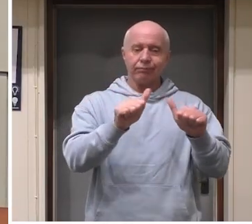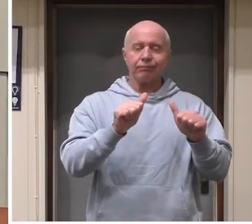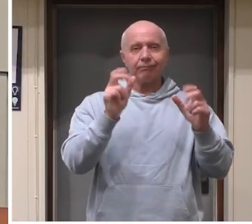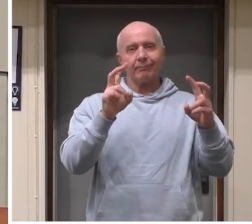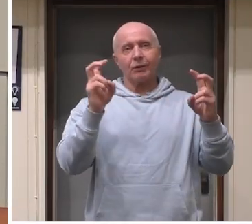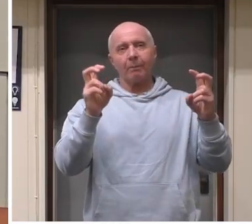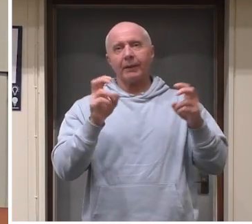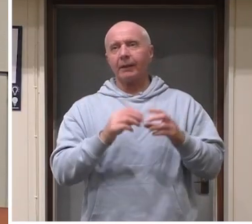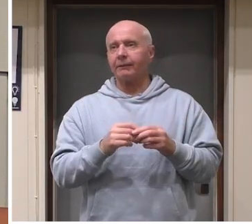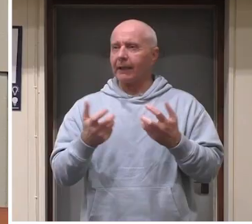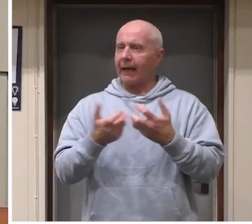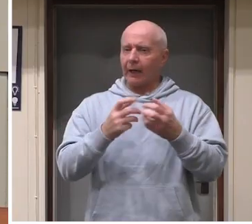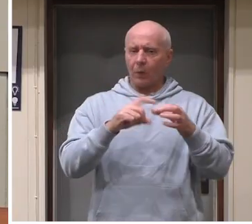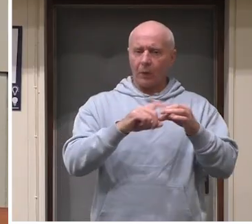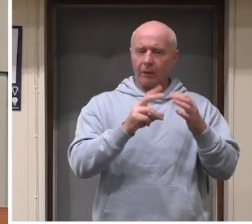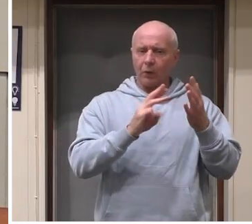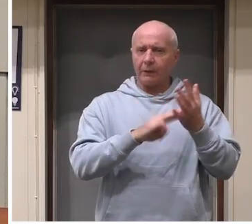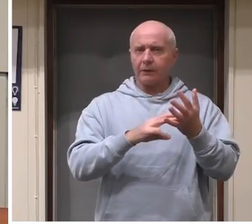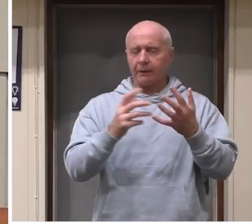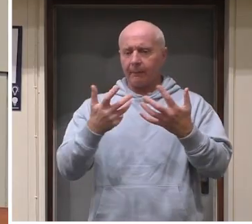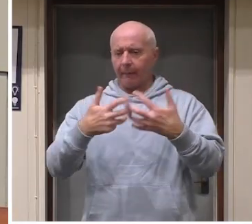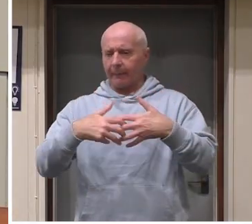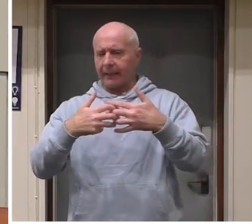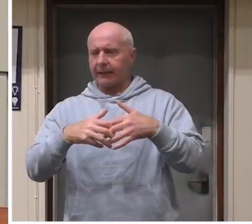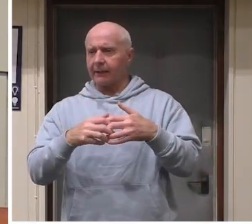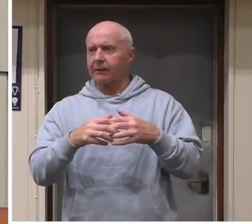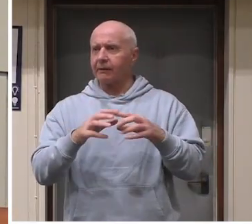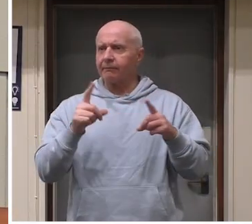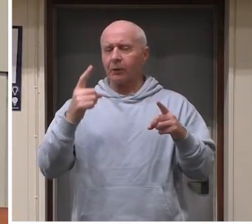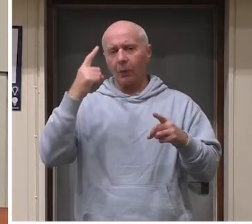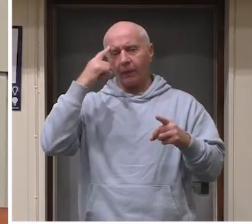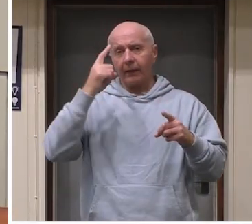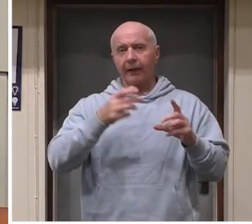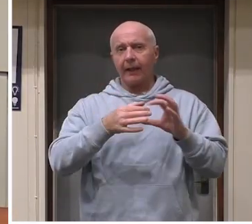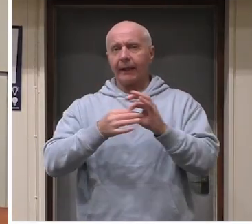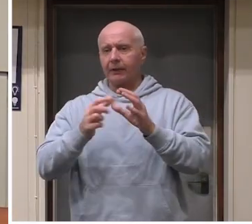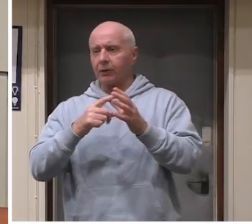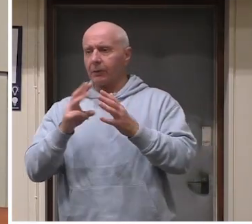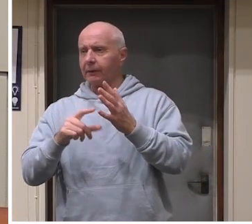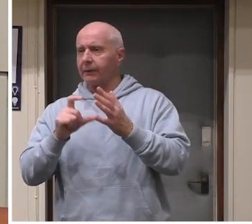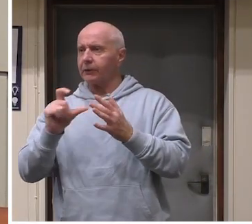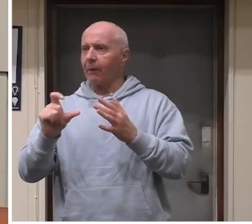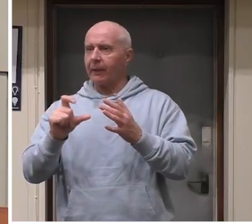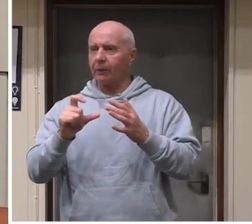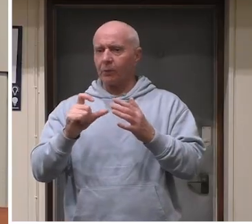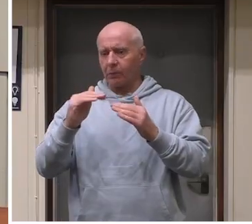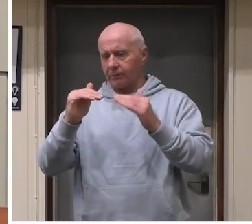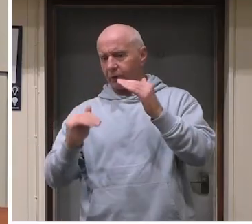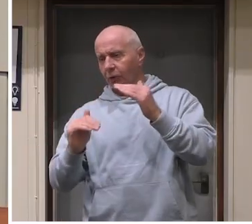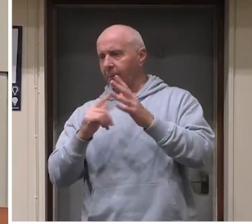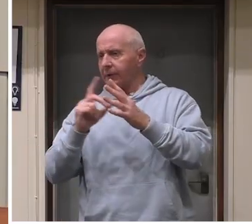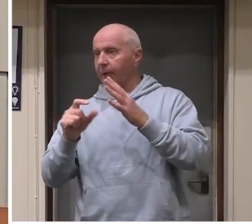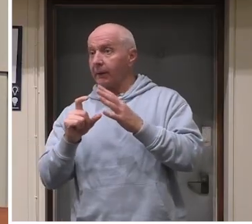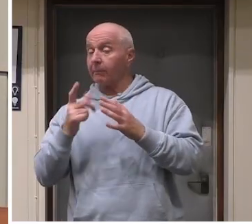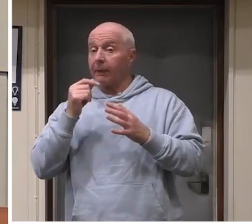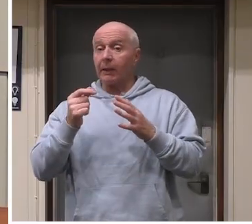is how quantum mechanics, something that you would typically associate with the atomic and subatomic scales, might one day